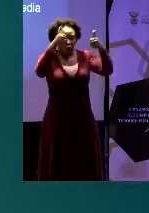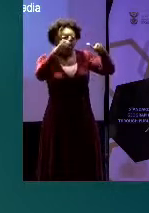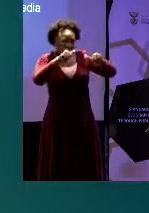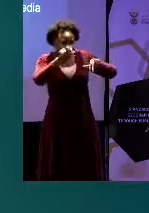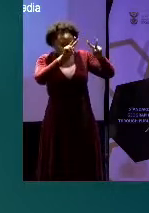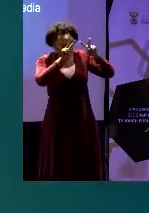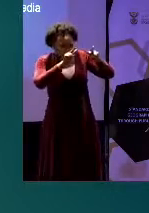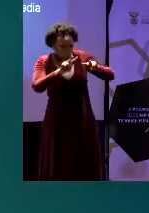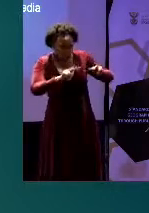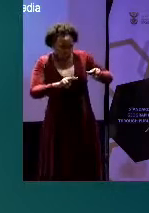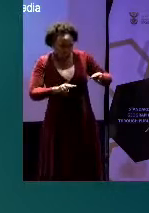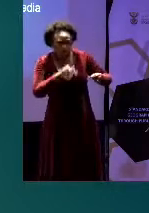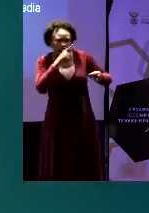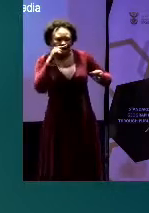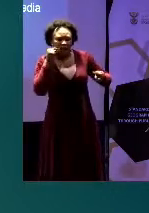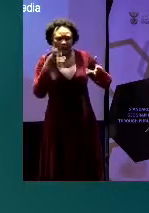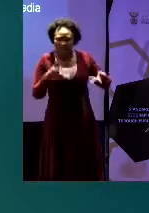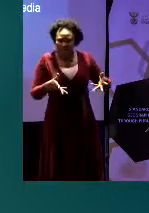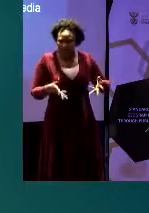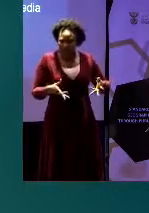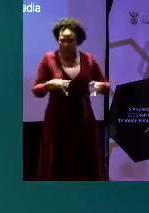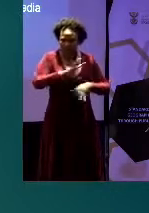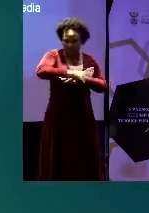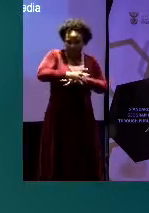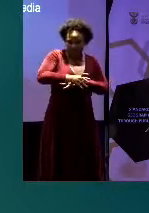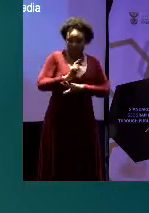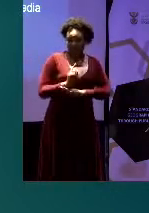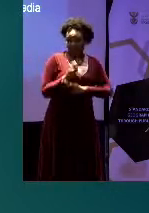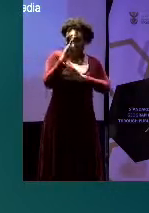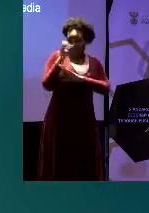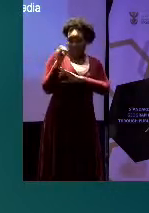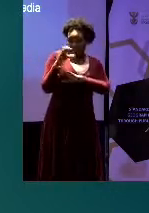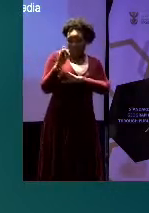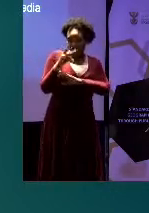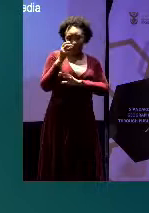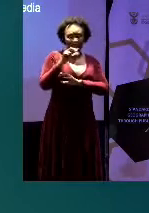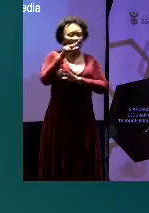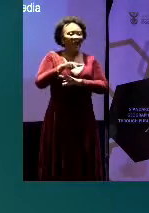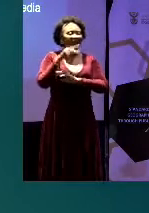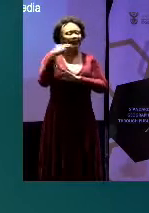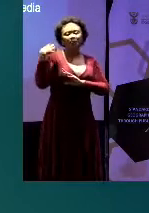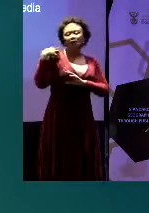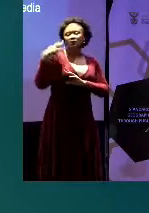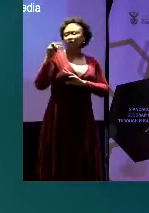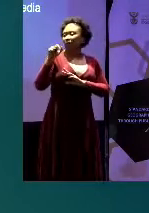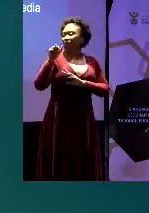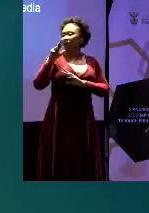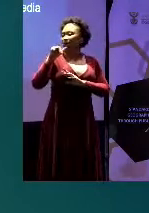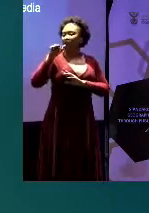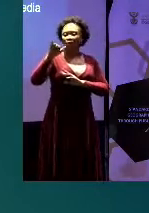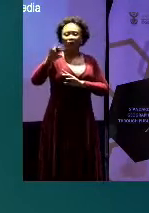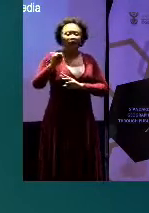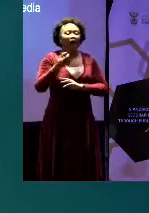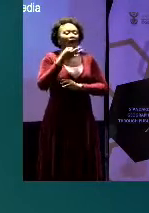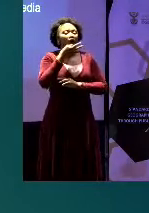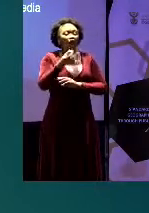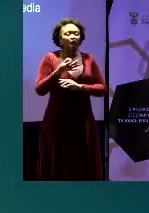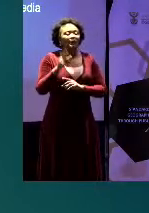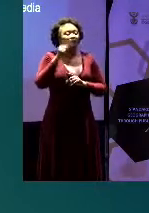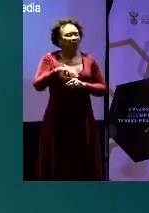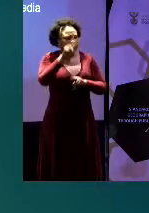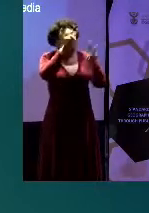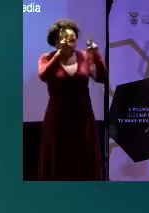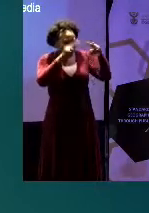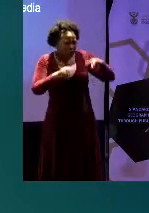province. On the 1st of September 2018, Minister Murray called for an audit of all offensive names in the Western